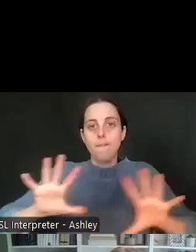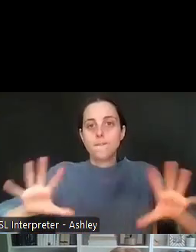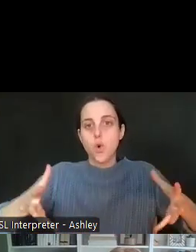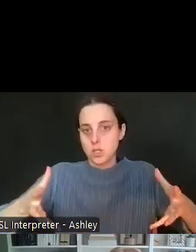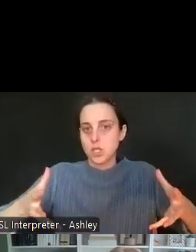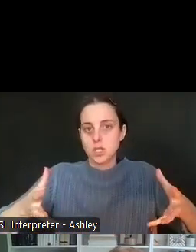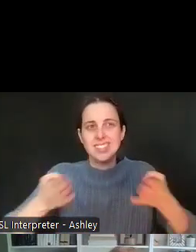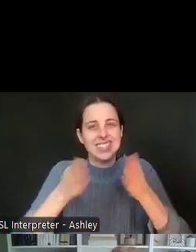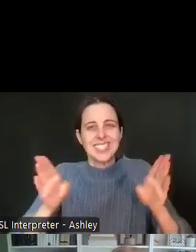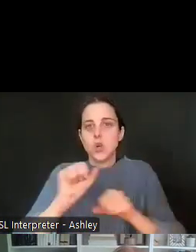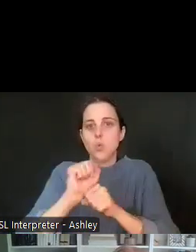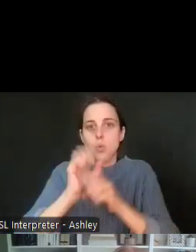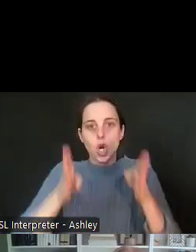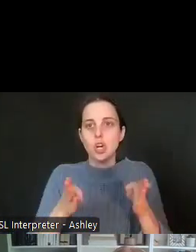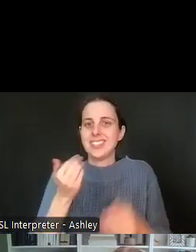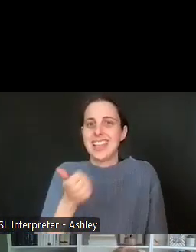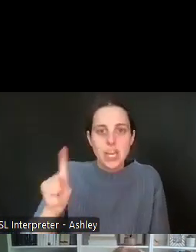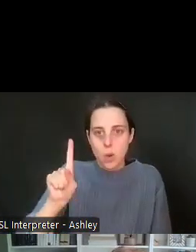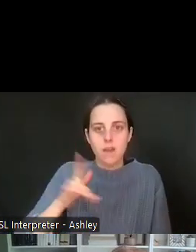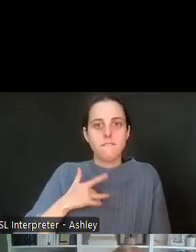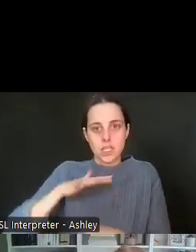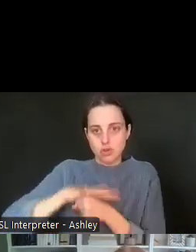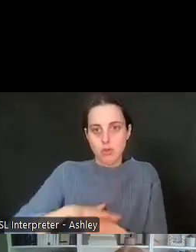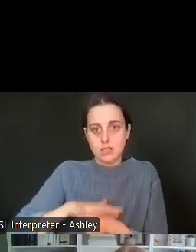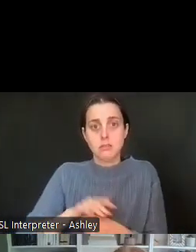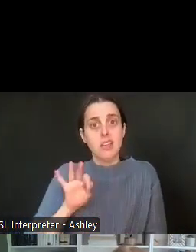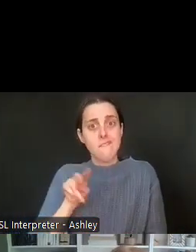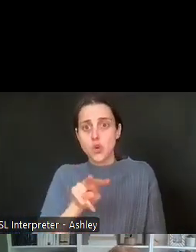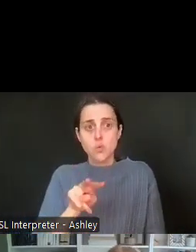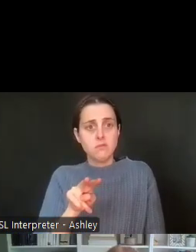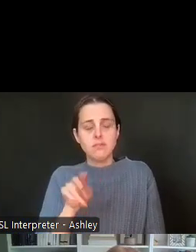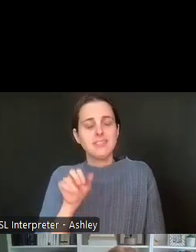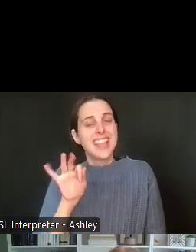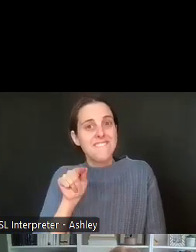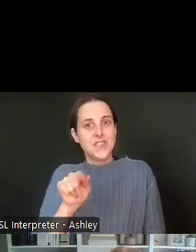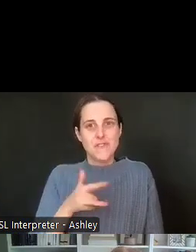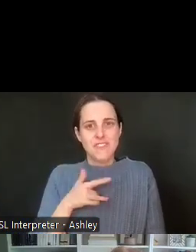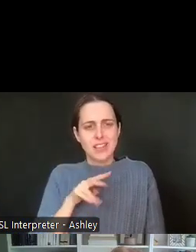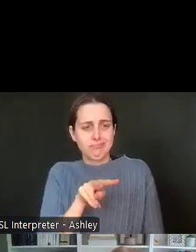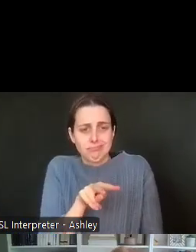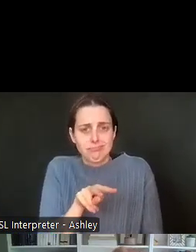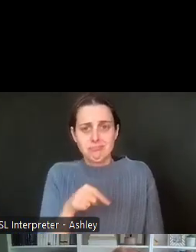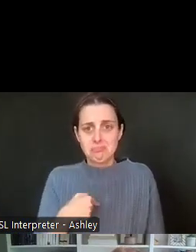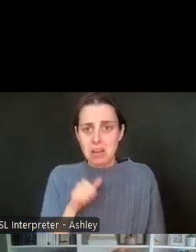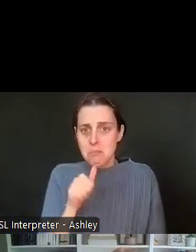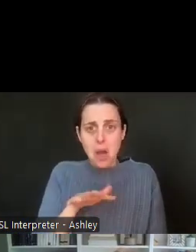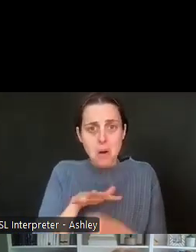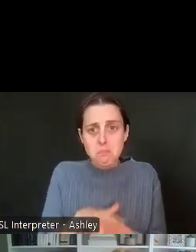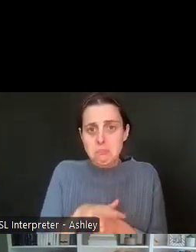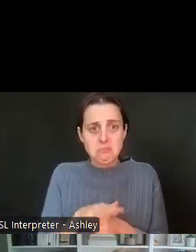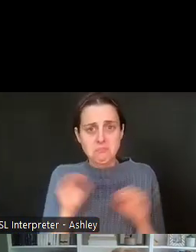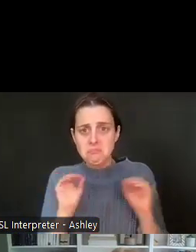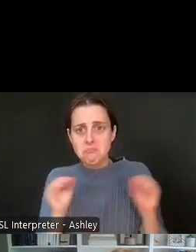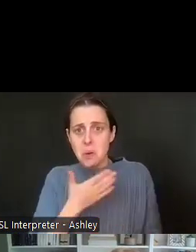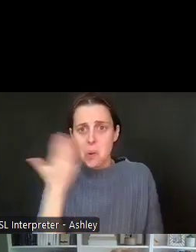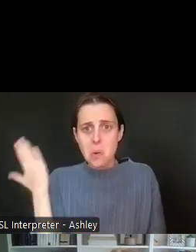this slide thinking, well, that doesn't apply to me. I don't feel sad, anxious, angry, or worried at all. It's still